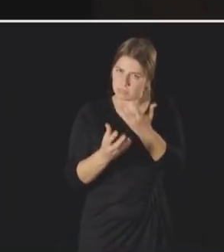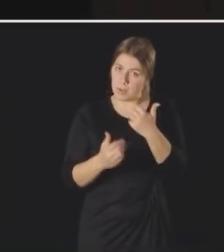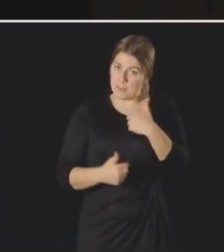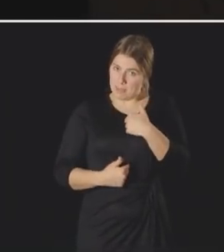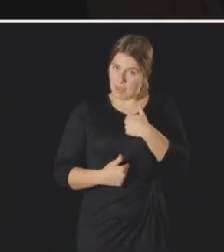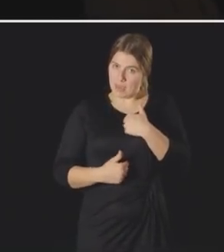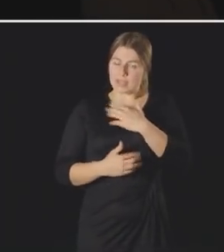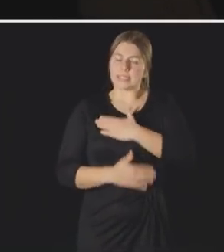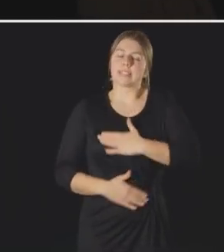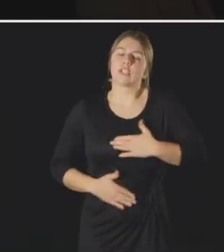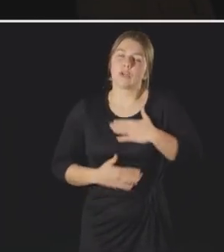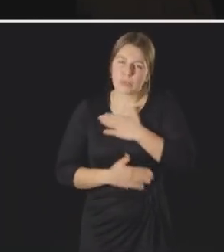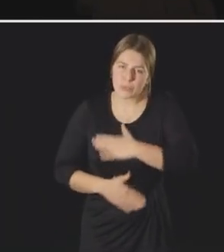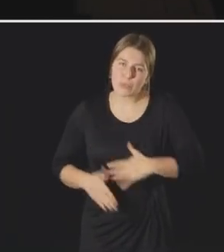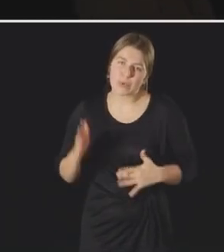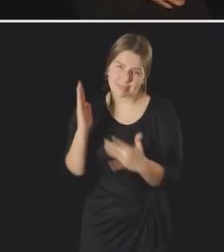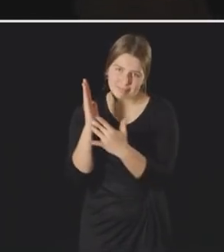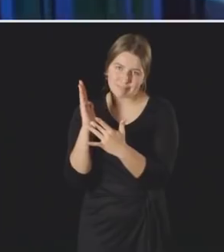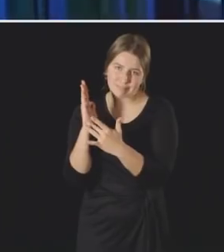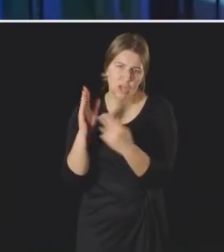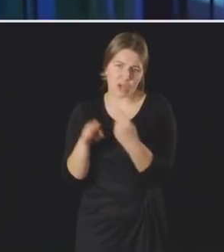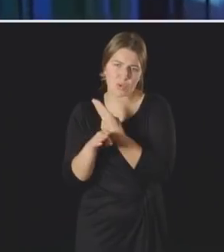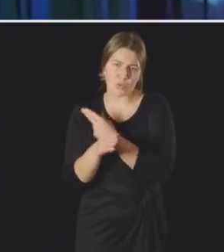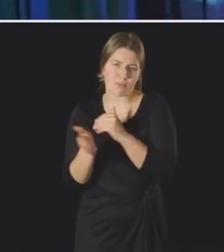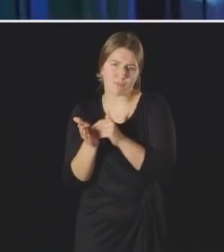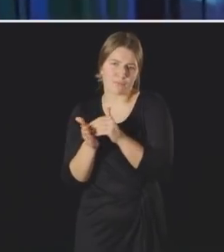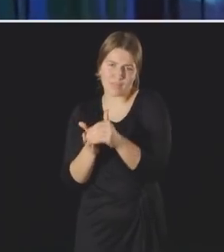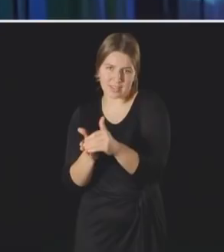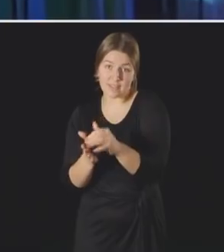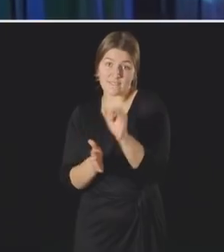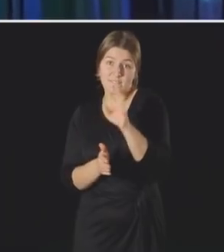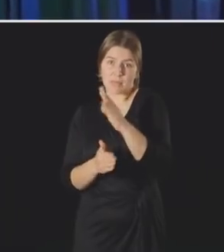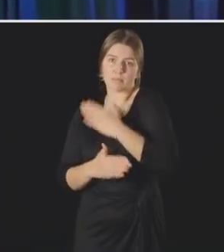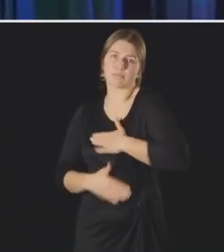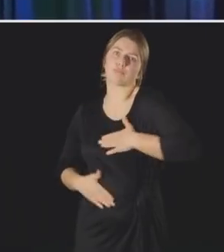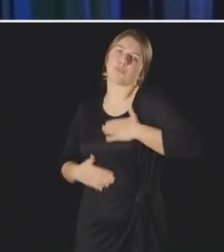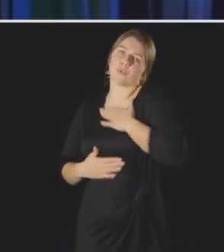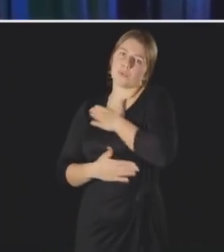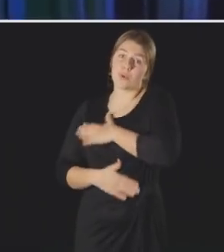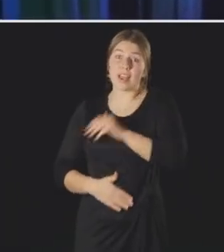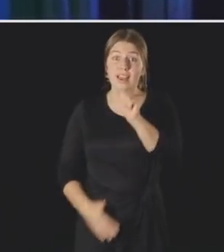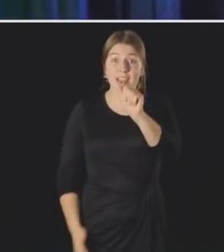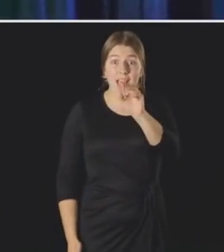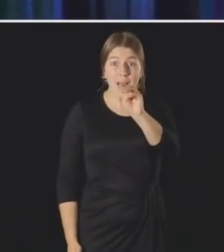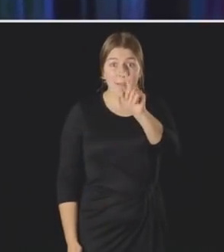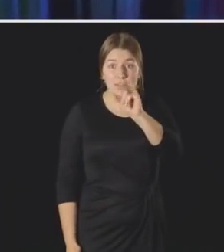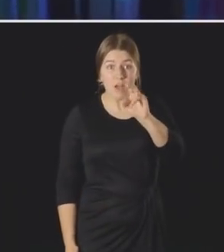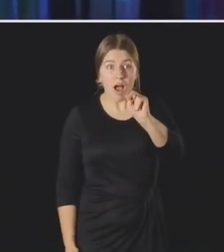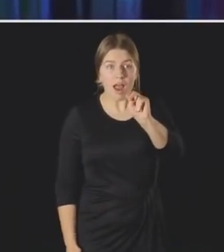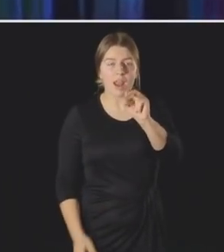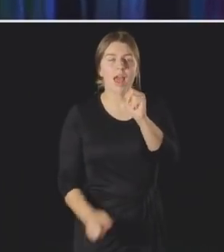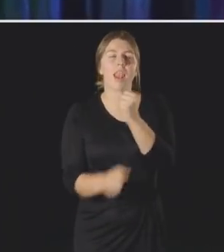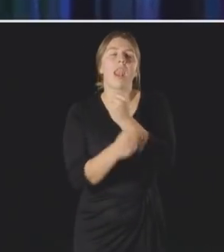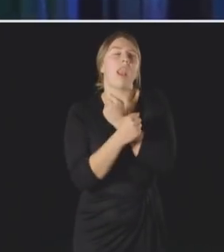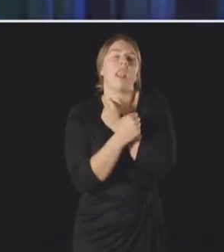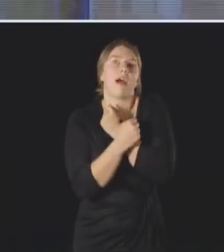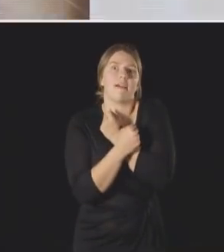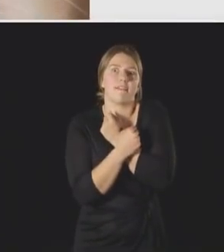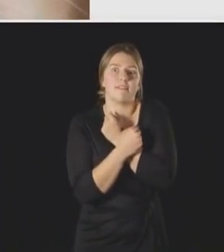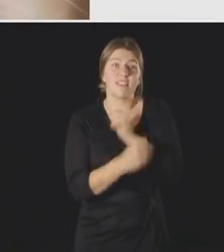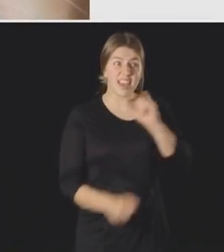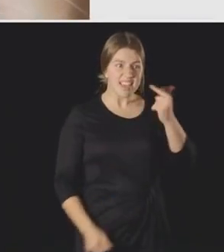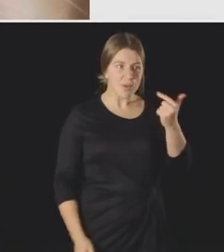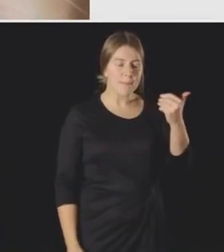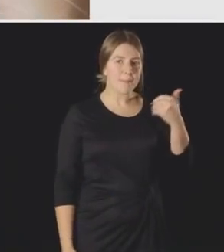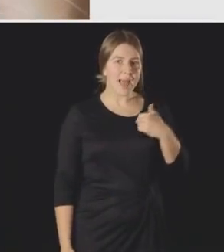I am a fairly typical user of technology. I like Facebook. I love Amazon. I run an Instagram account